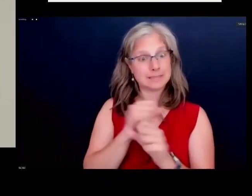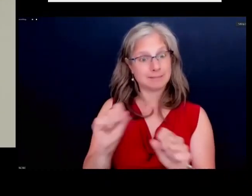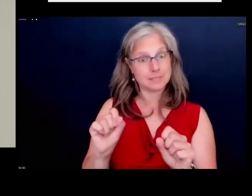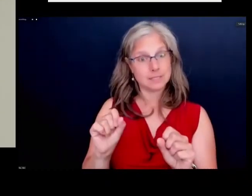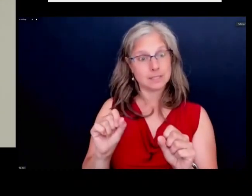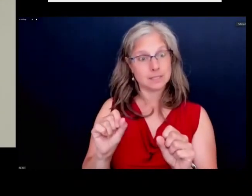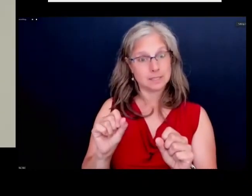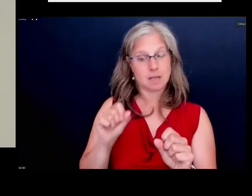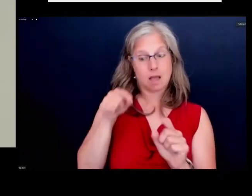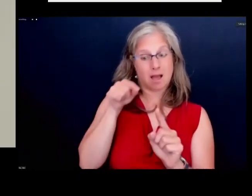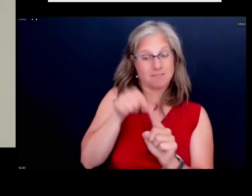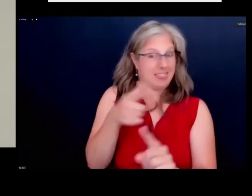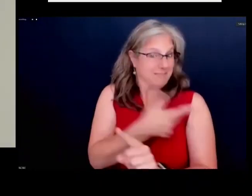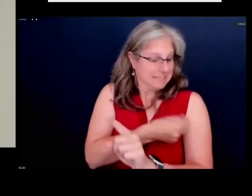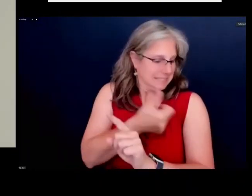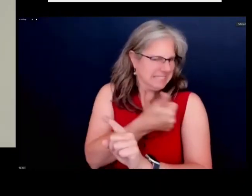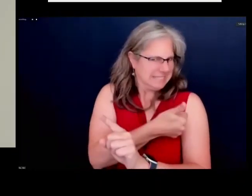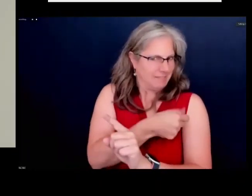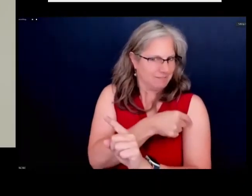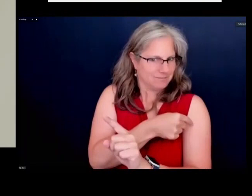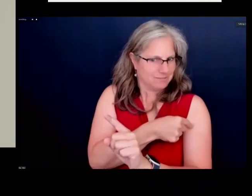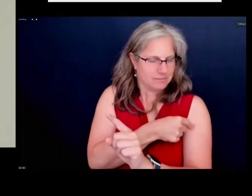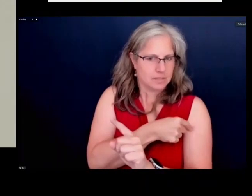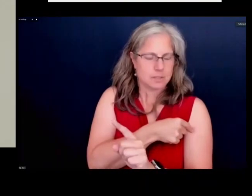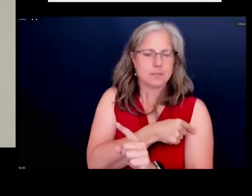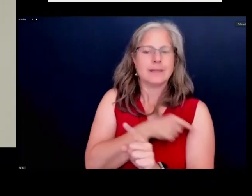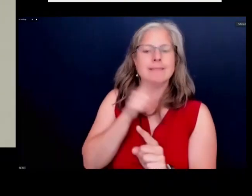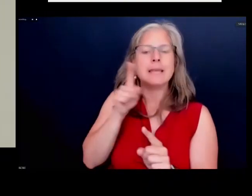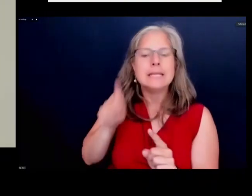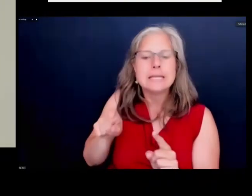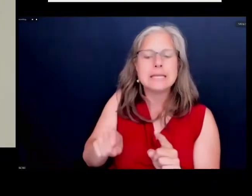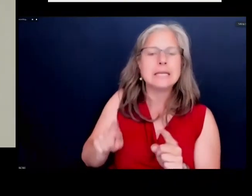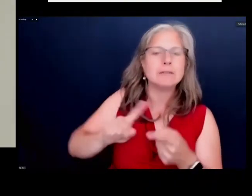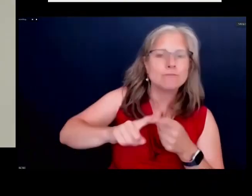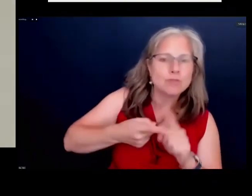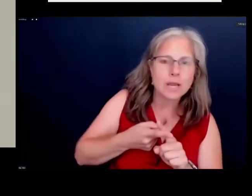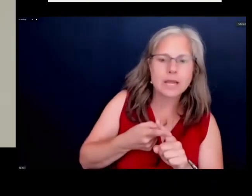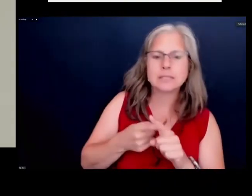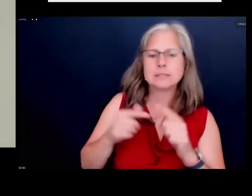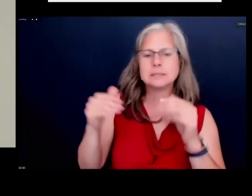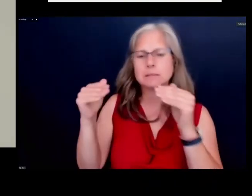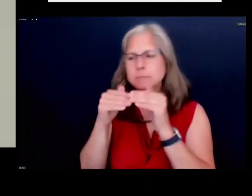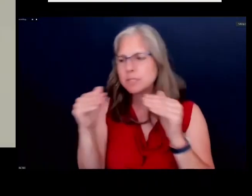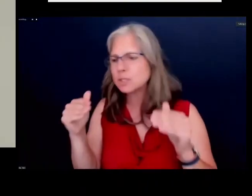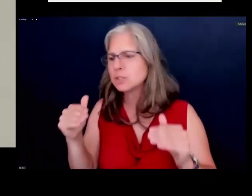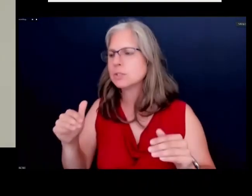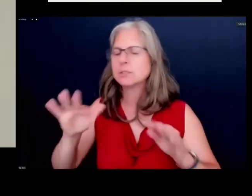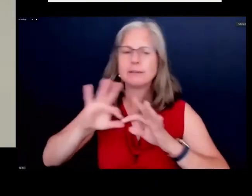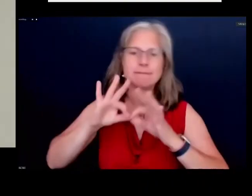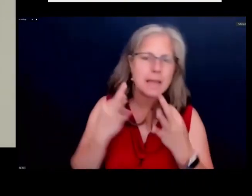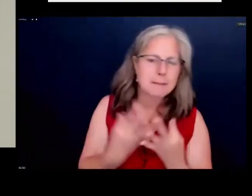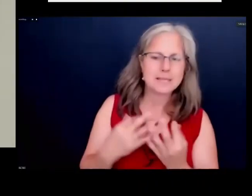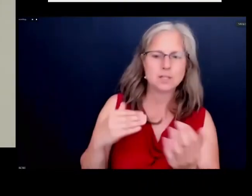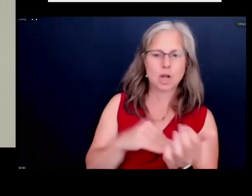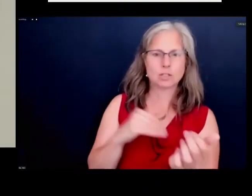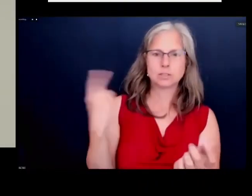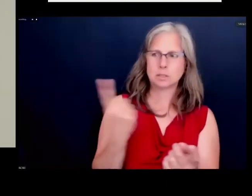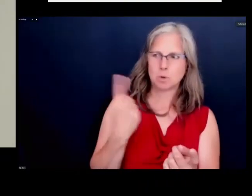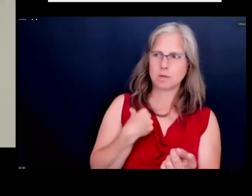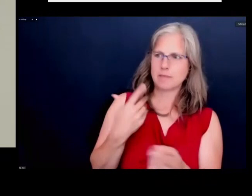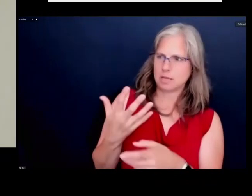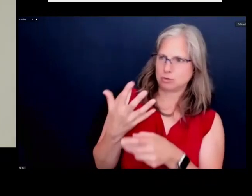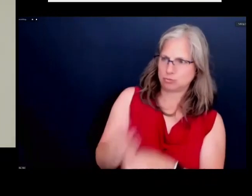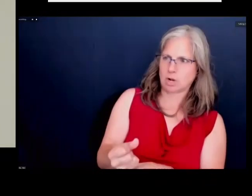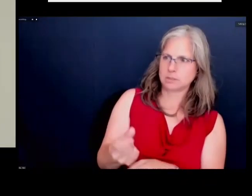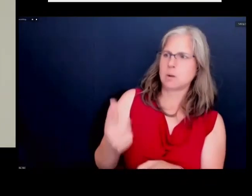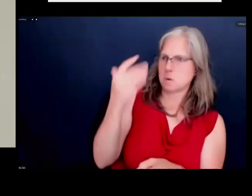about the safety of the vaccine. They need friends, peers, family members, their doctor, somebody